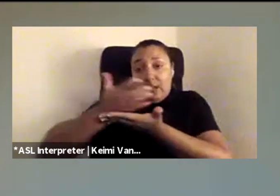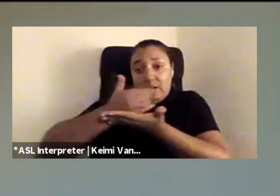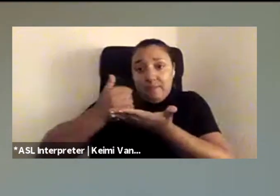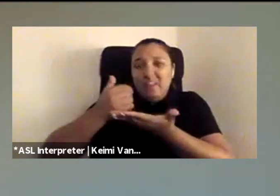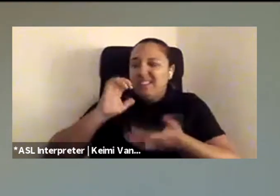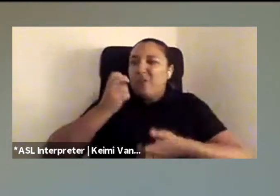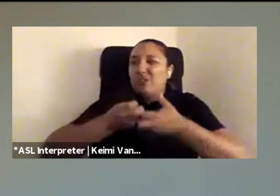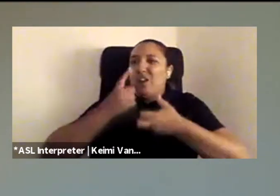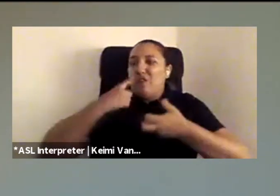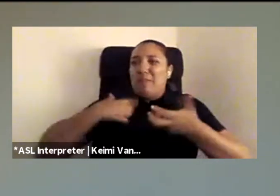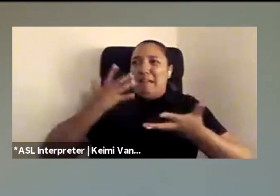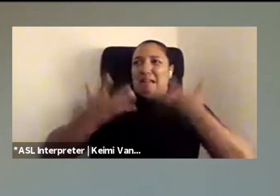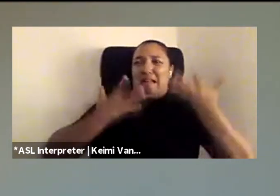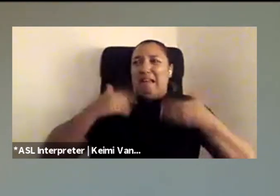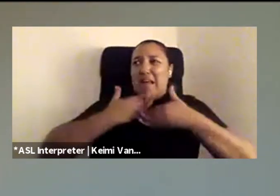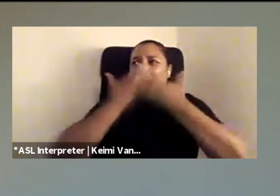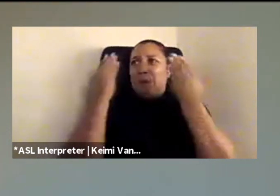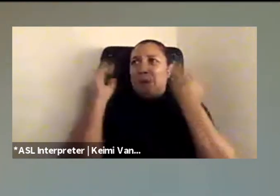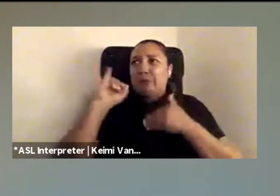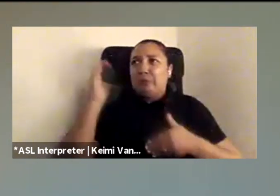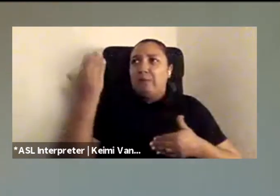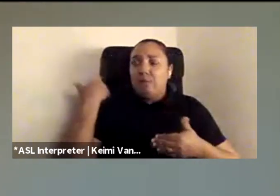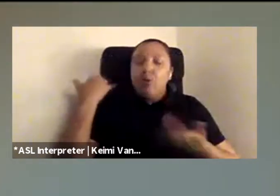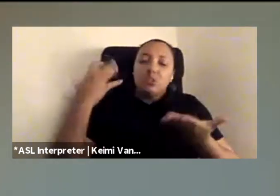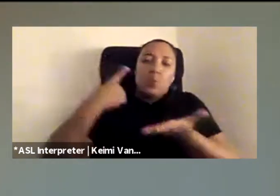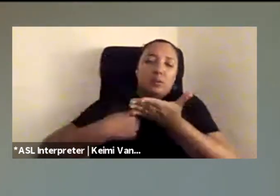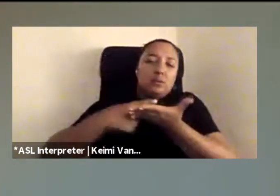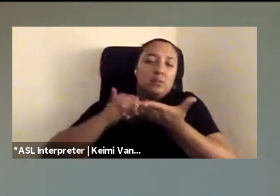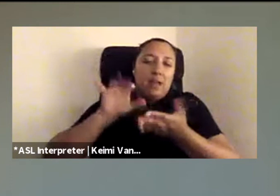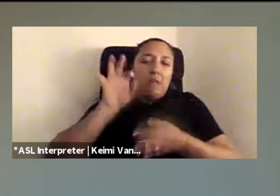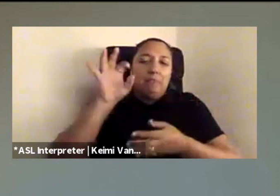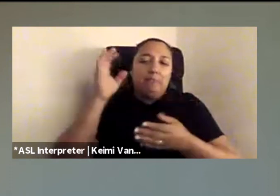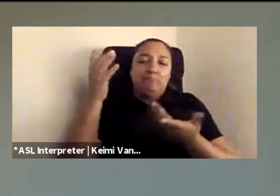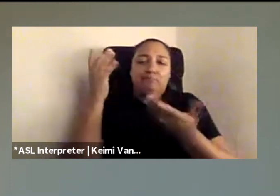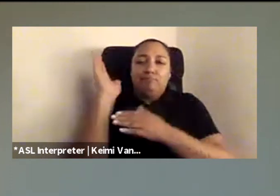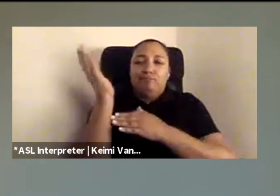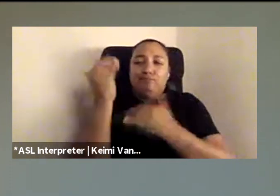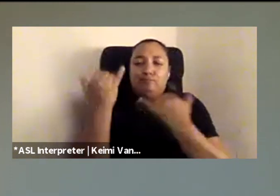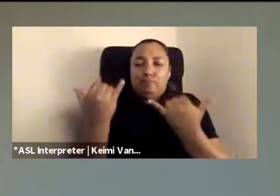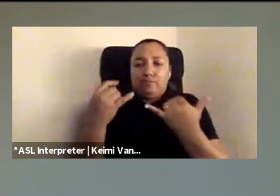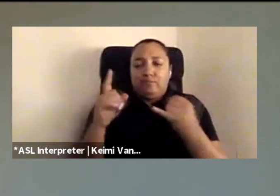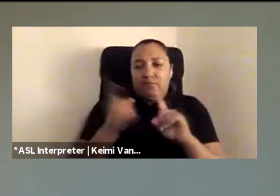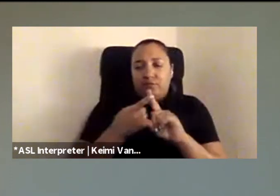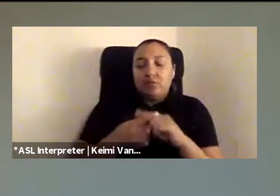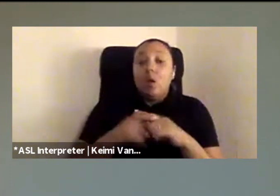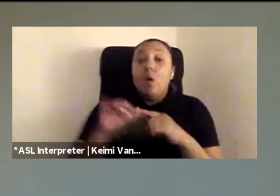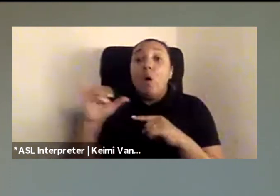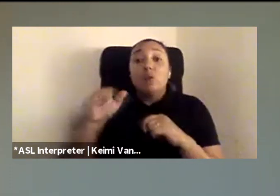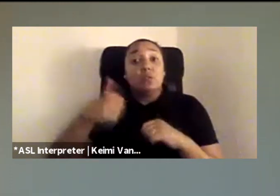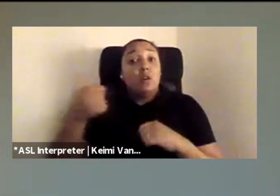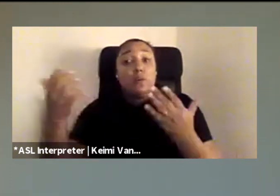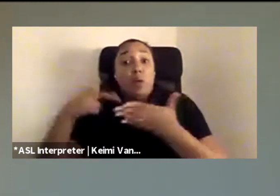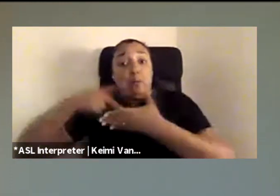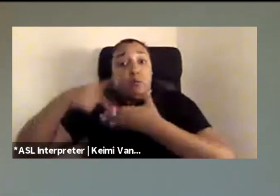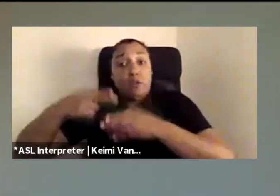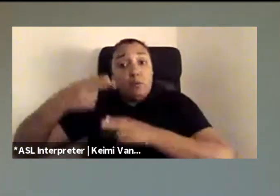didn't have health insurance. So that's something that I want to talk about first. And the other thing is the Career Center. So the Career Center has